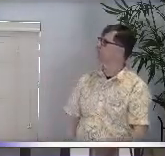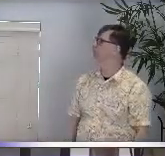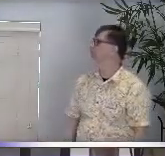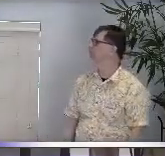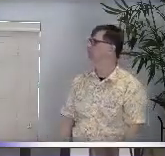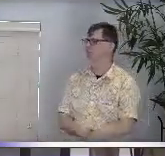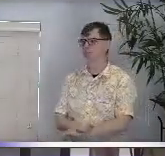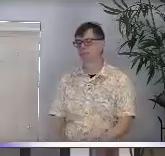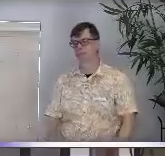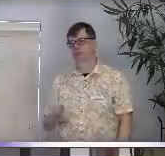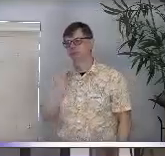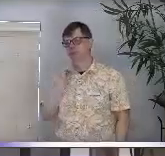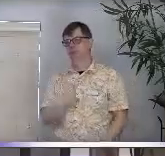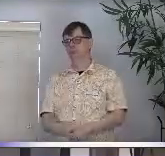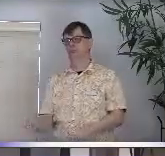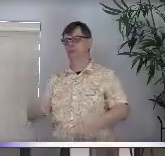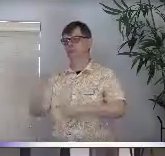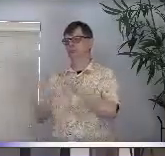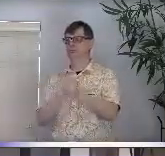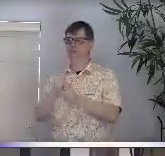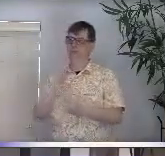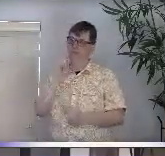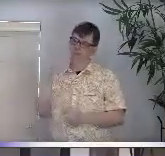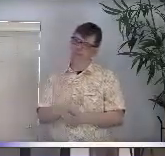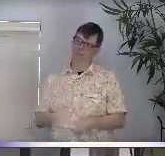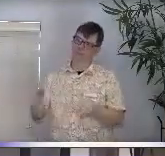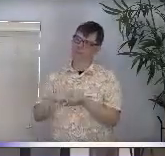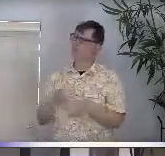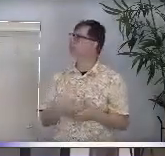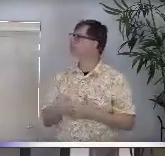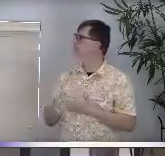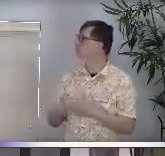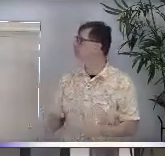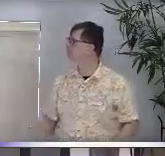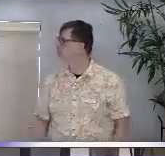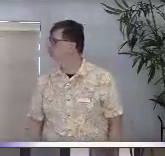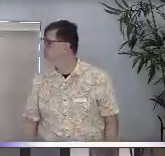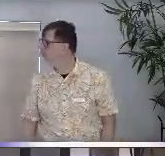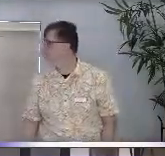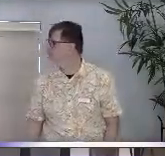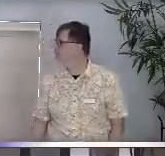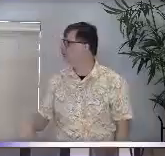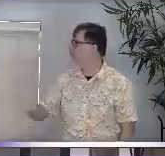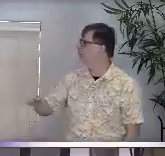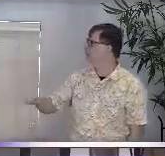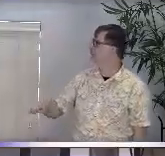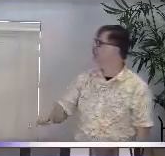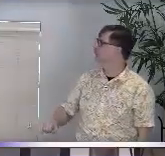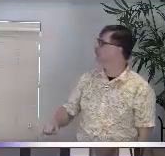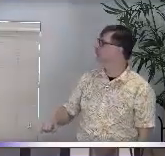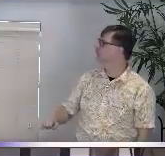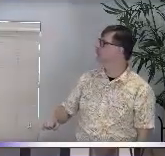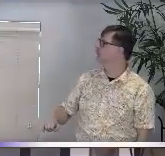"That's no offense," said the judge. "How early did you start shopping?" The prisoner replied,